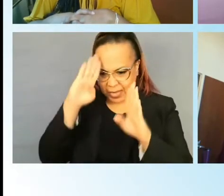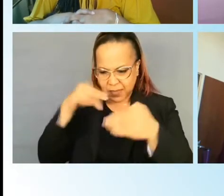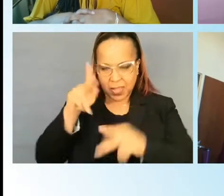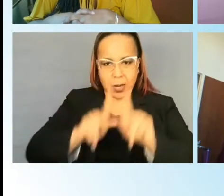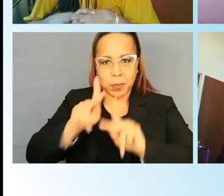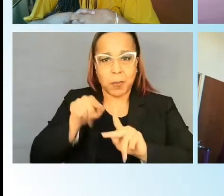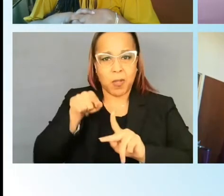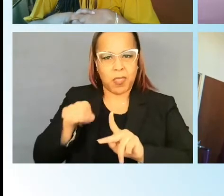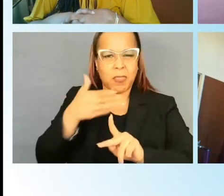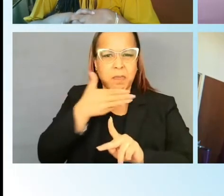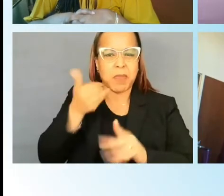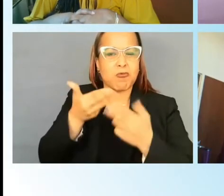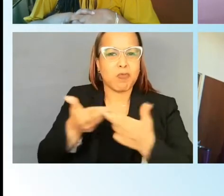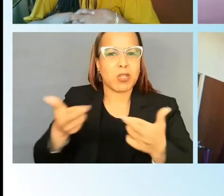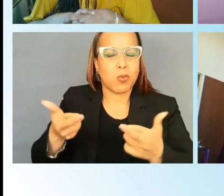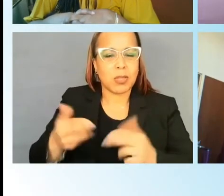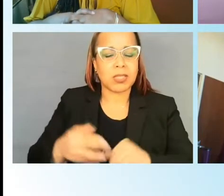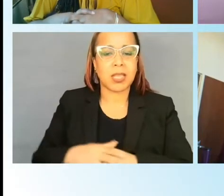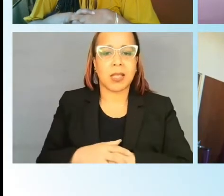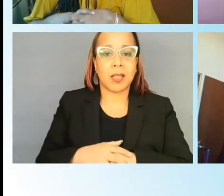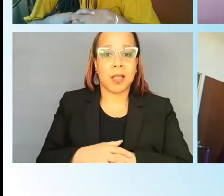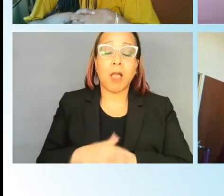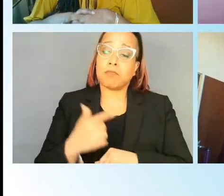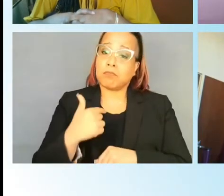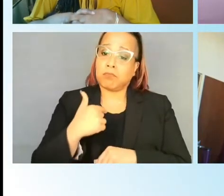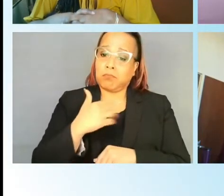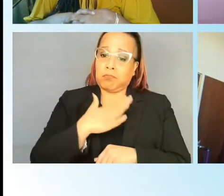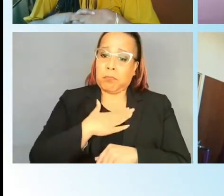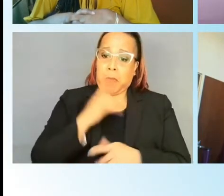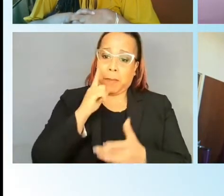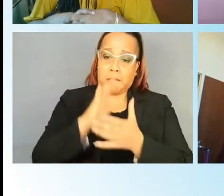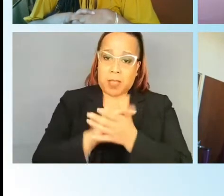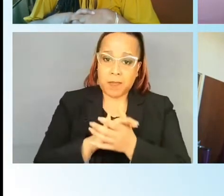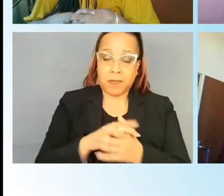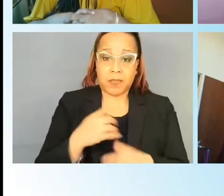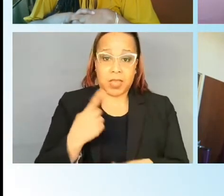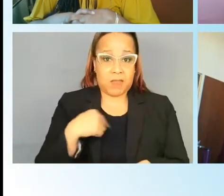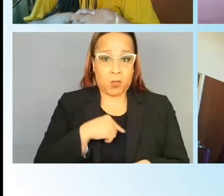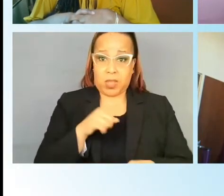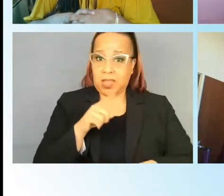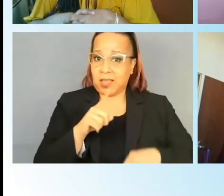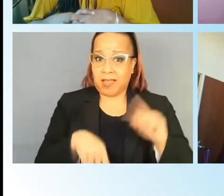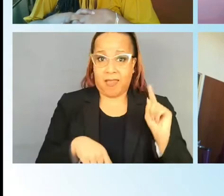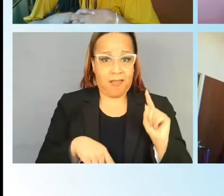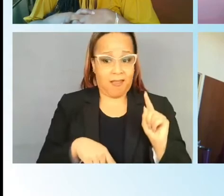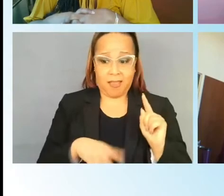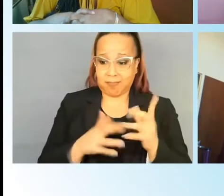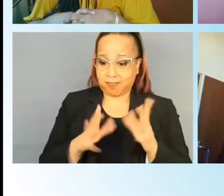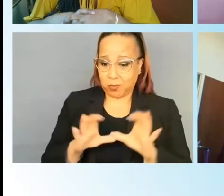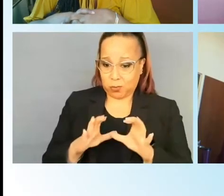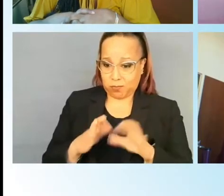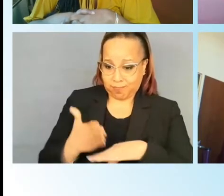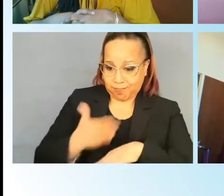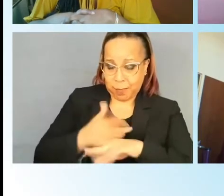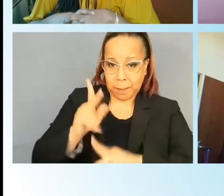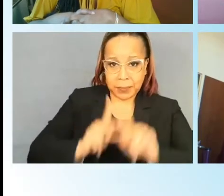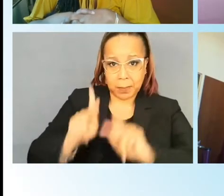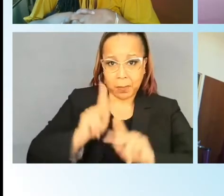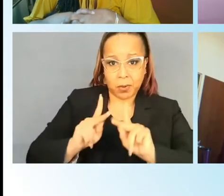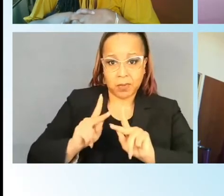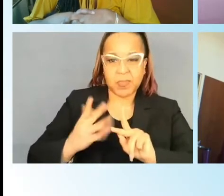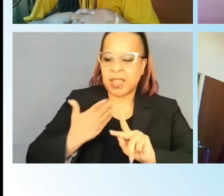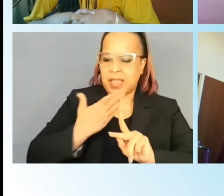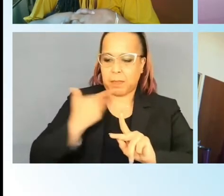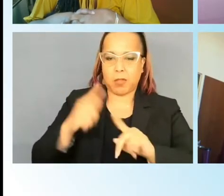resource. And, I'm a firm believer that, like, if we can't do right by people or make them better, then it's best to simply leave them